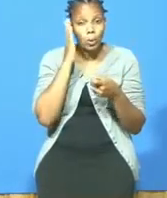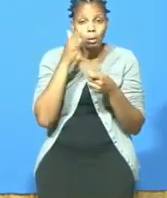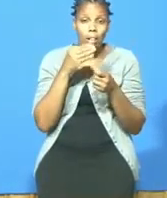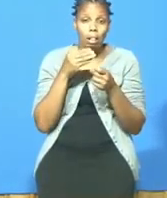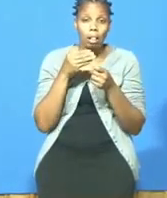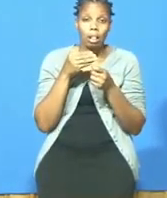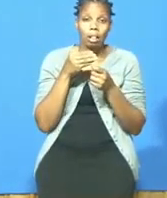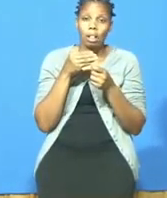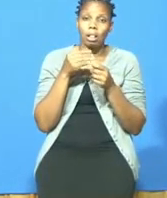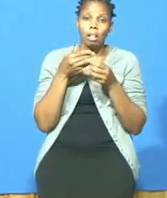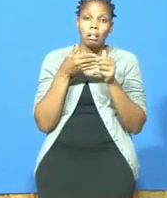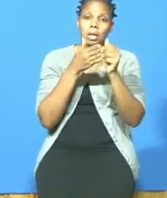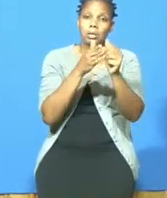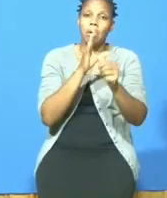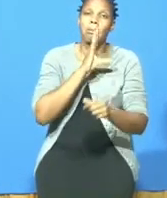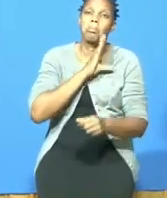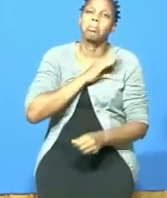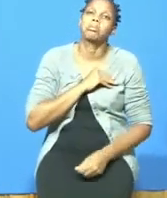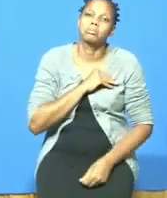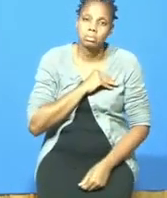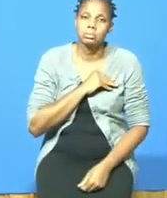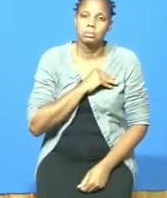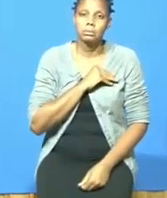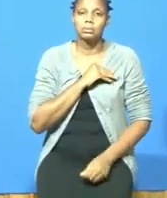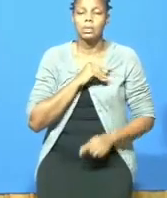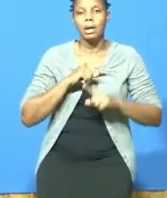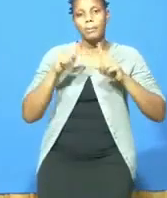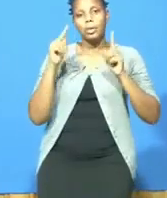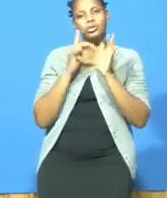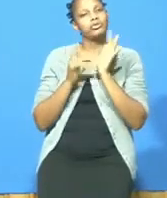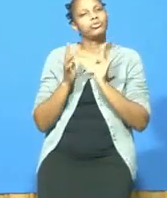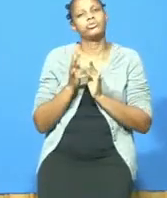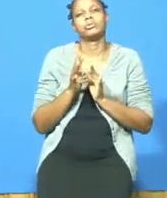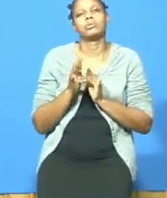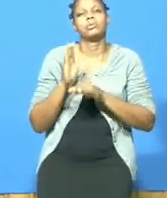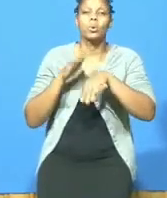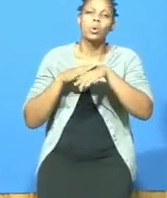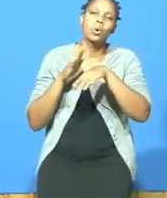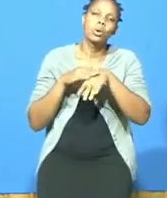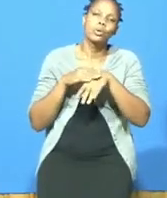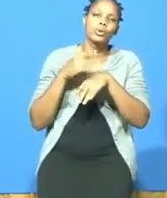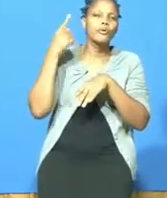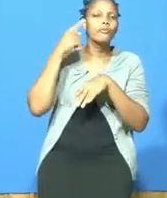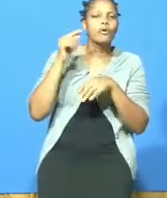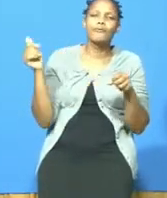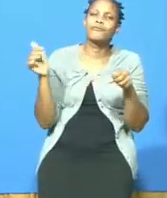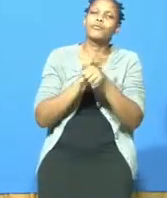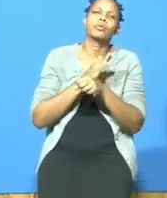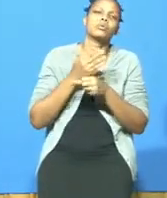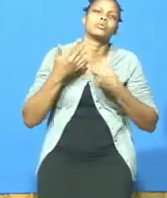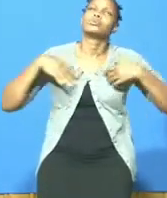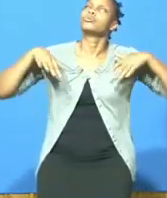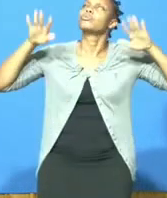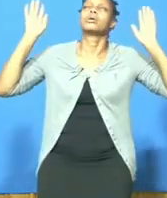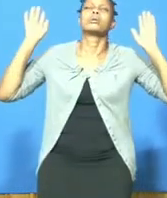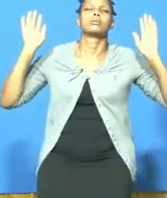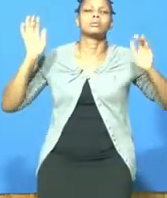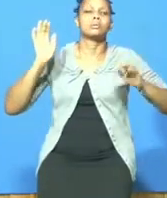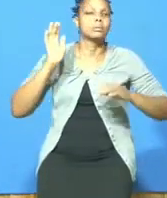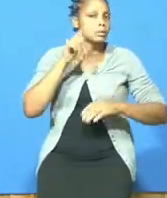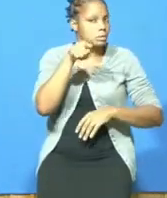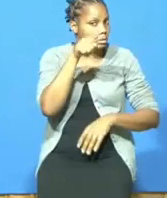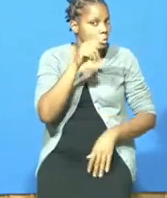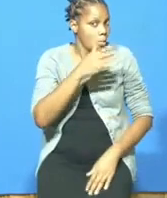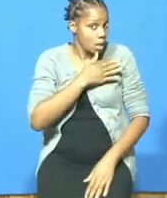But tonight, Jesus is calling for full surrender. Will you do so